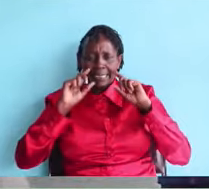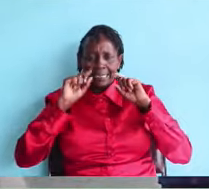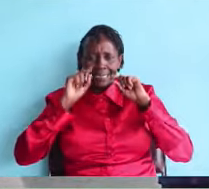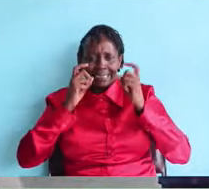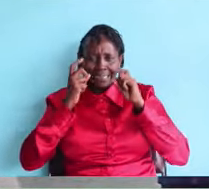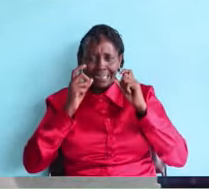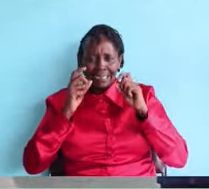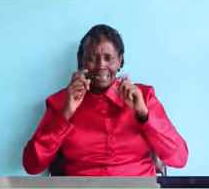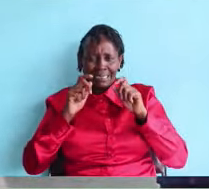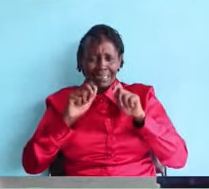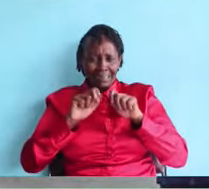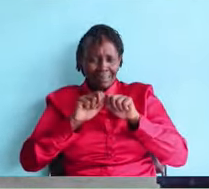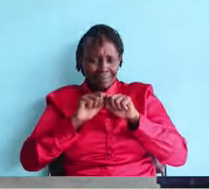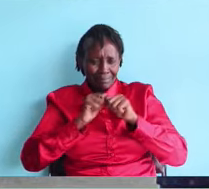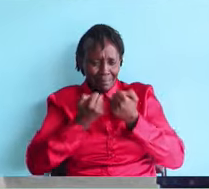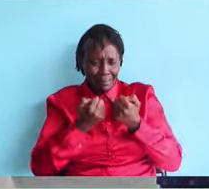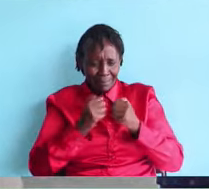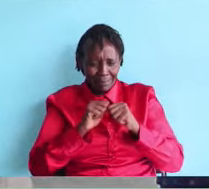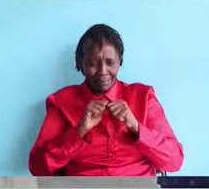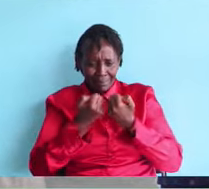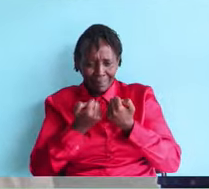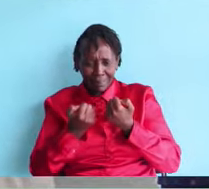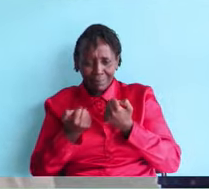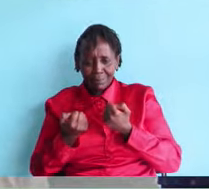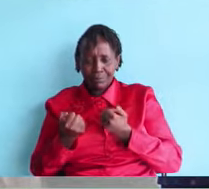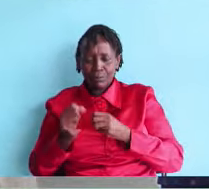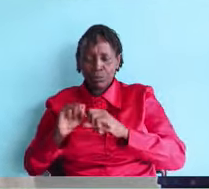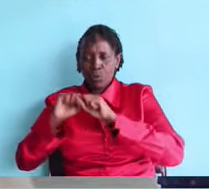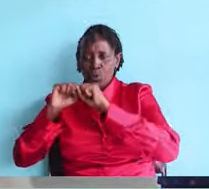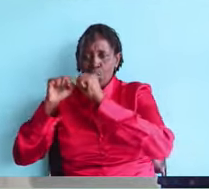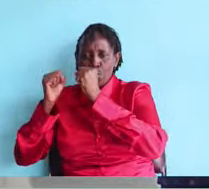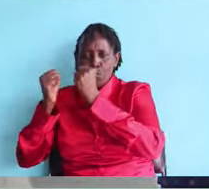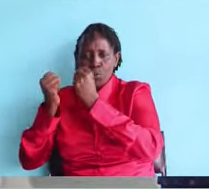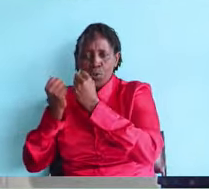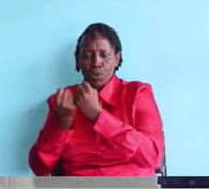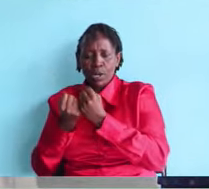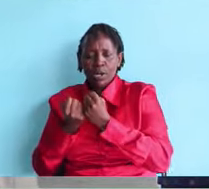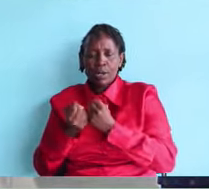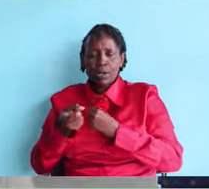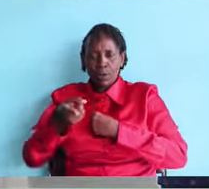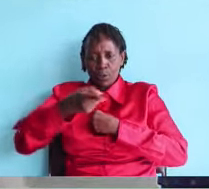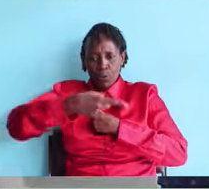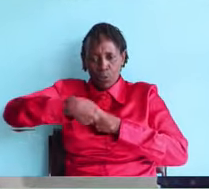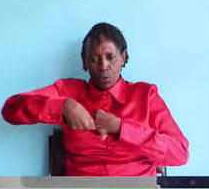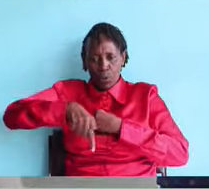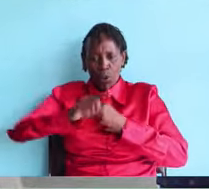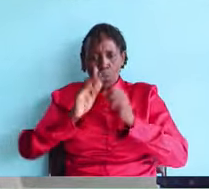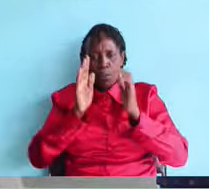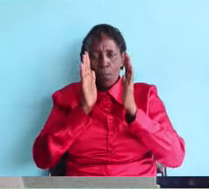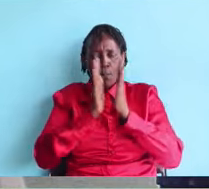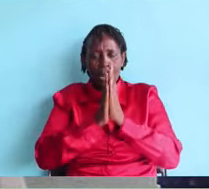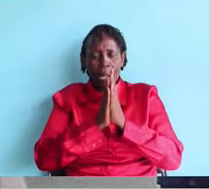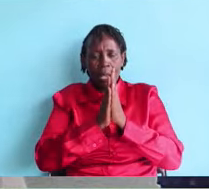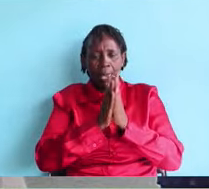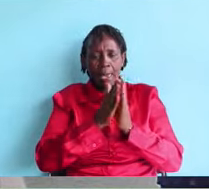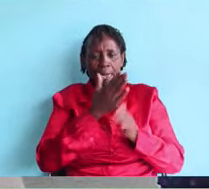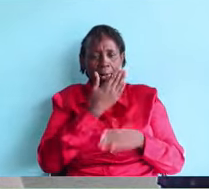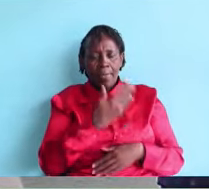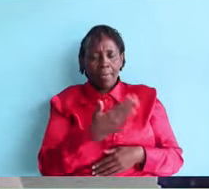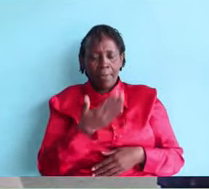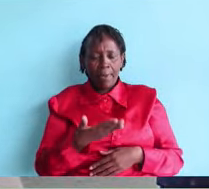breaks community and pride of life. God, we pray that those are things that we